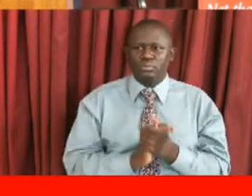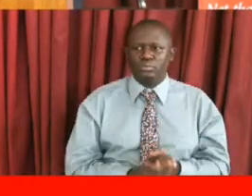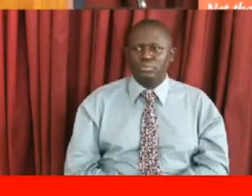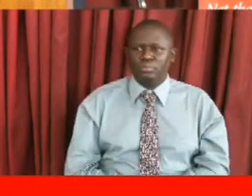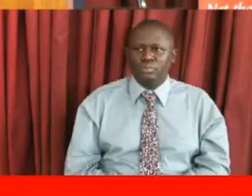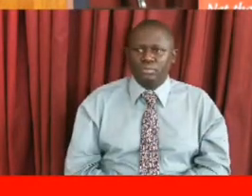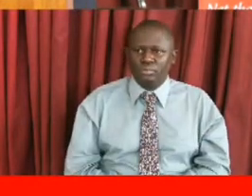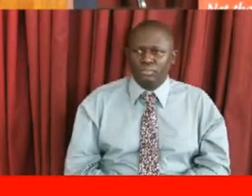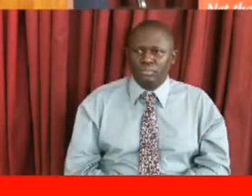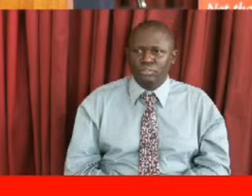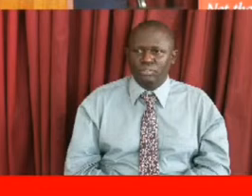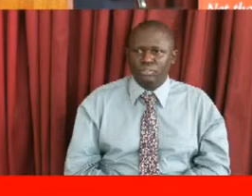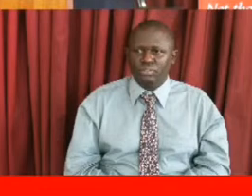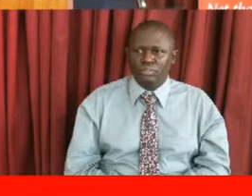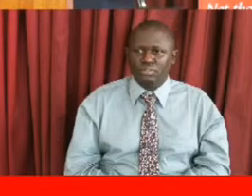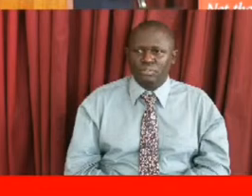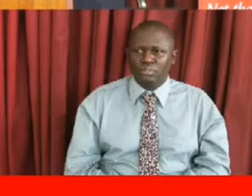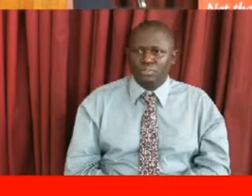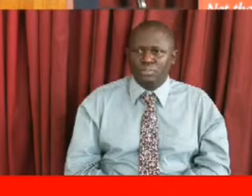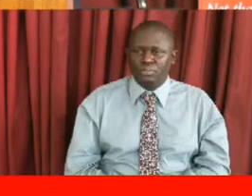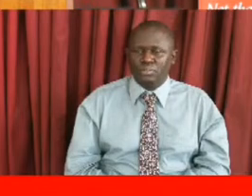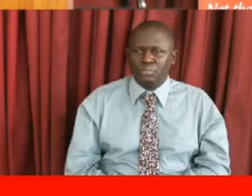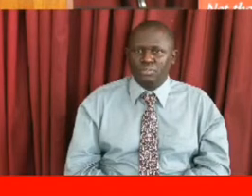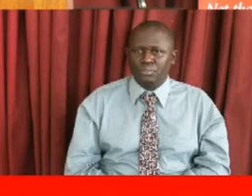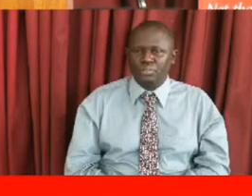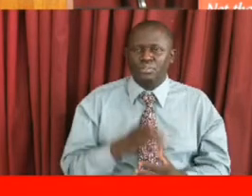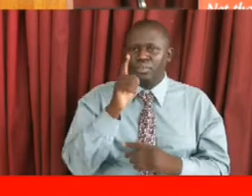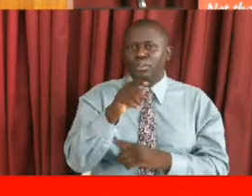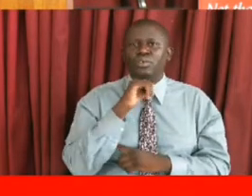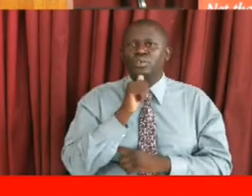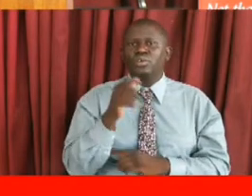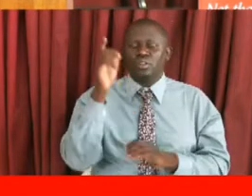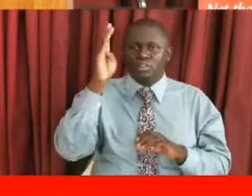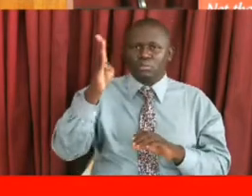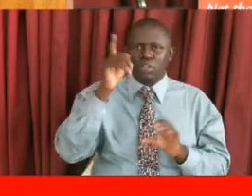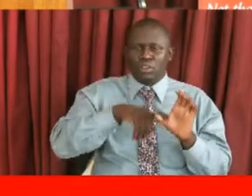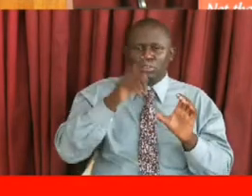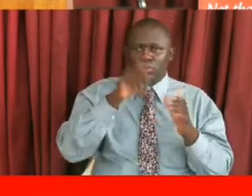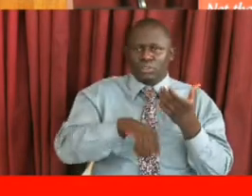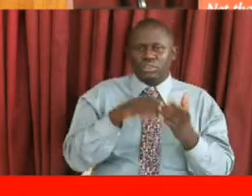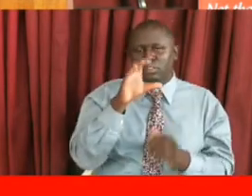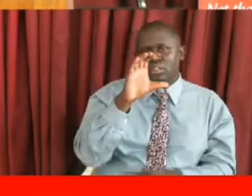amen amen you don't belong in the corporate